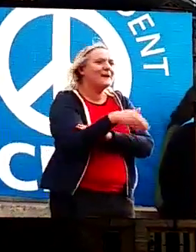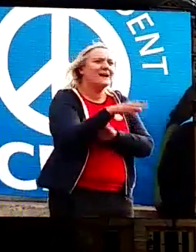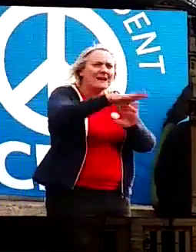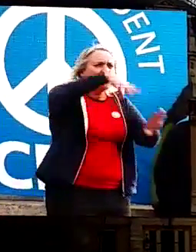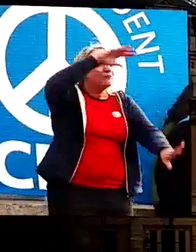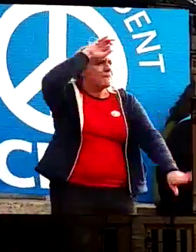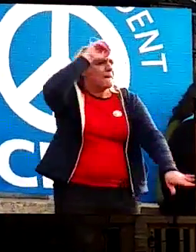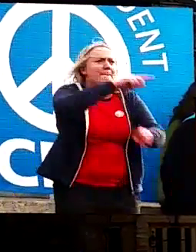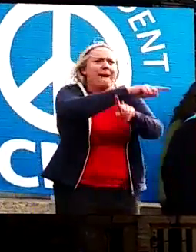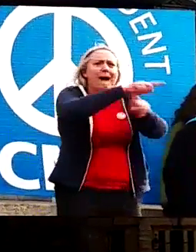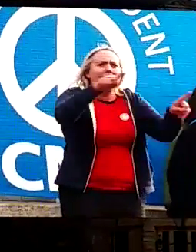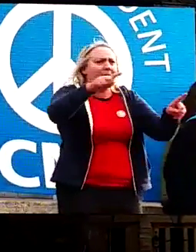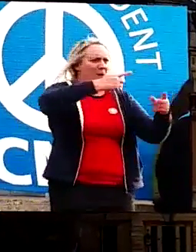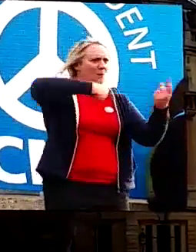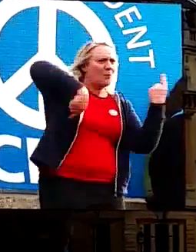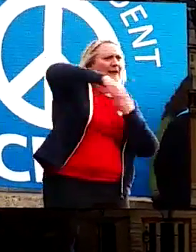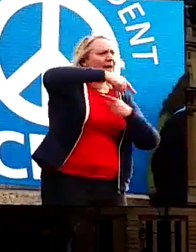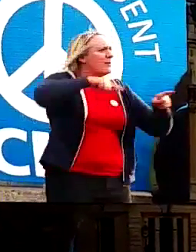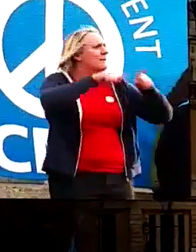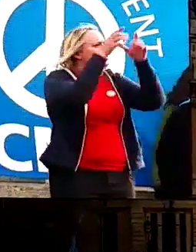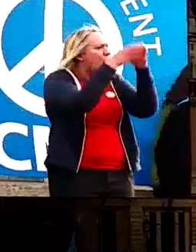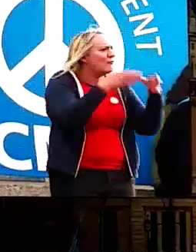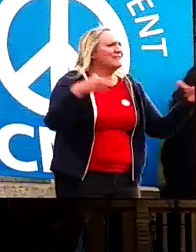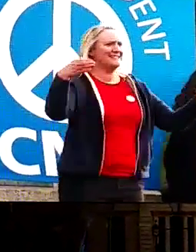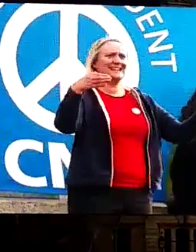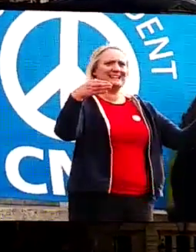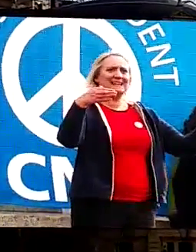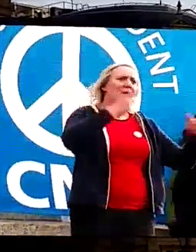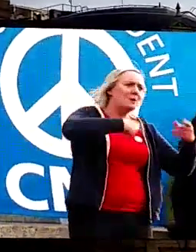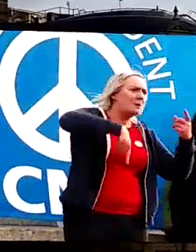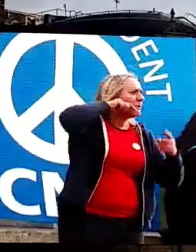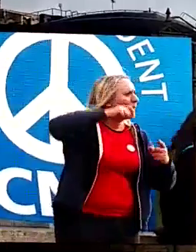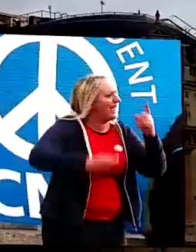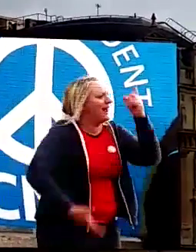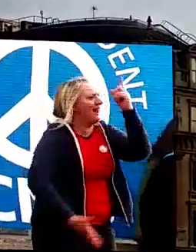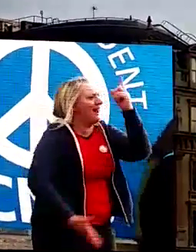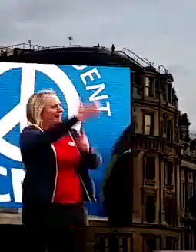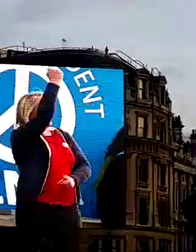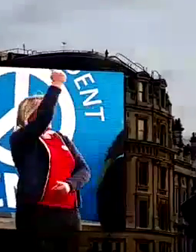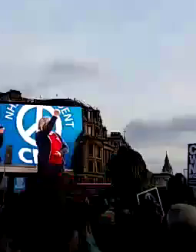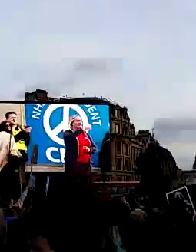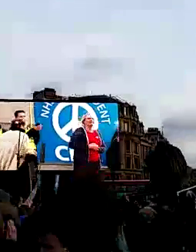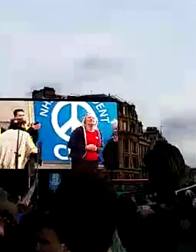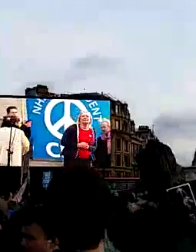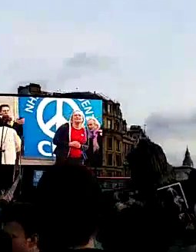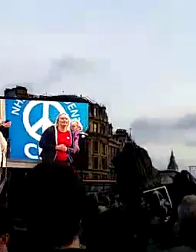forget, we are the majority and we will prevail.